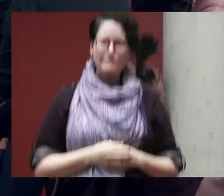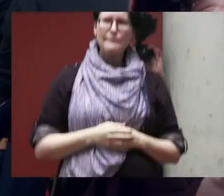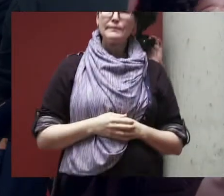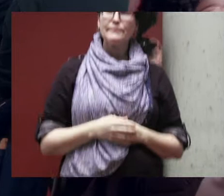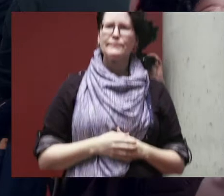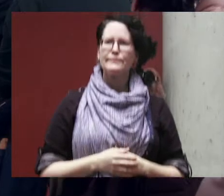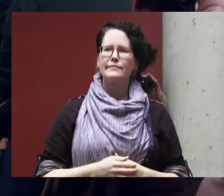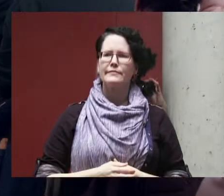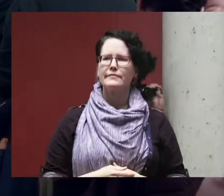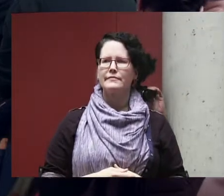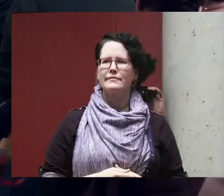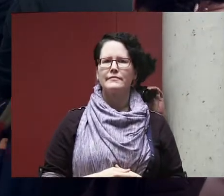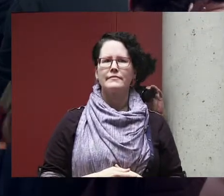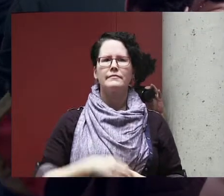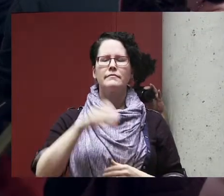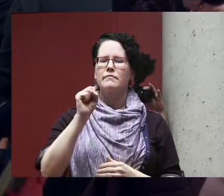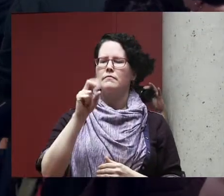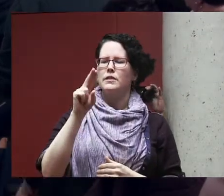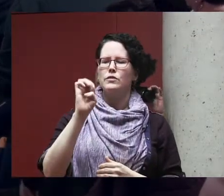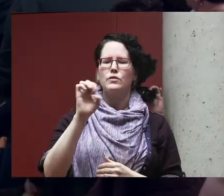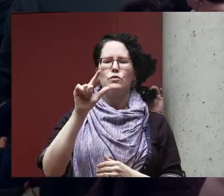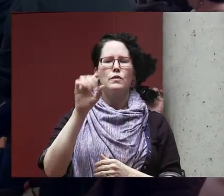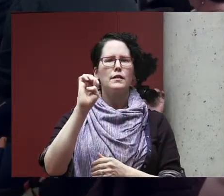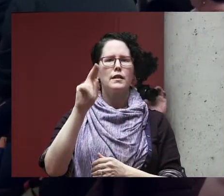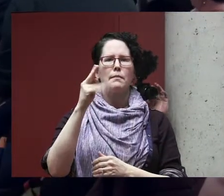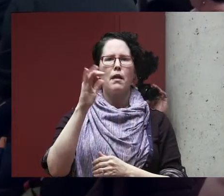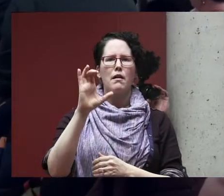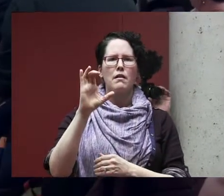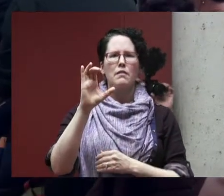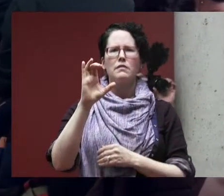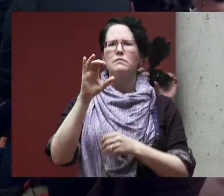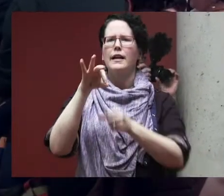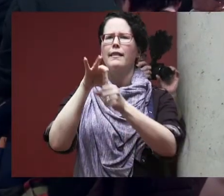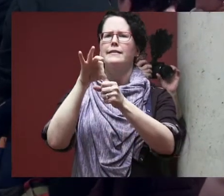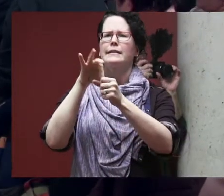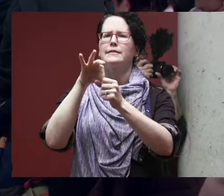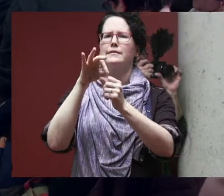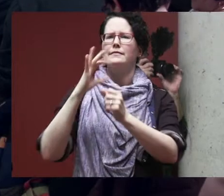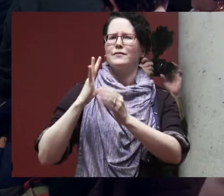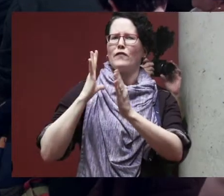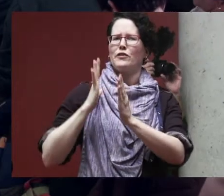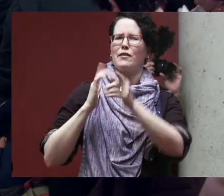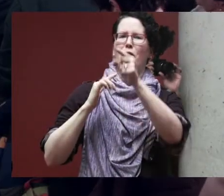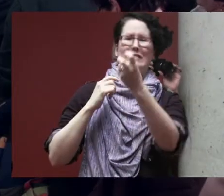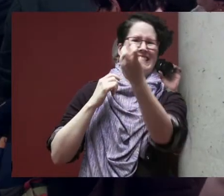And we'd also like to thank Sue LeBlanc, one of our elected officials who's present somewhere. There she